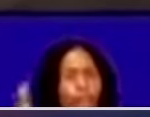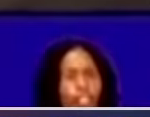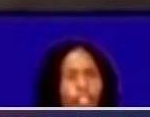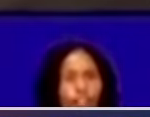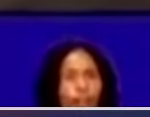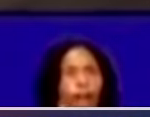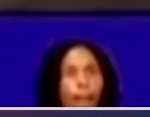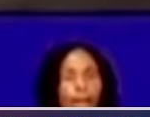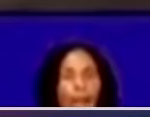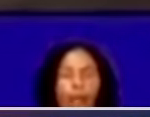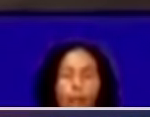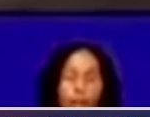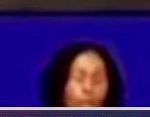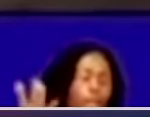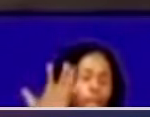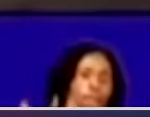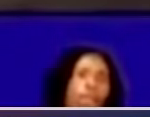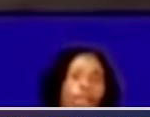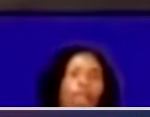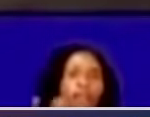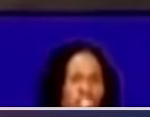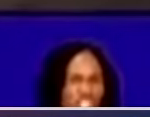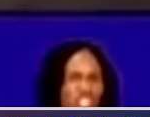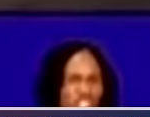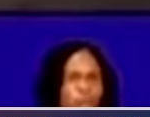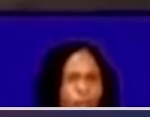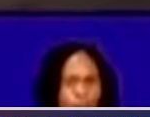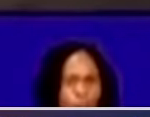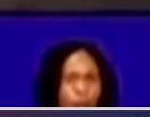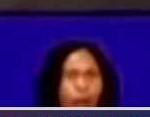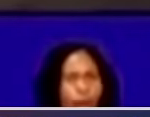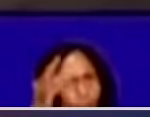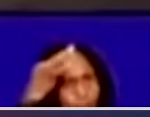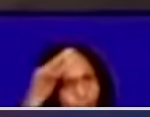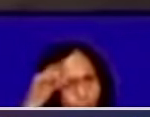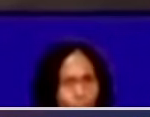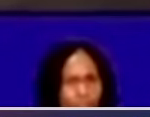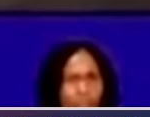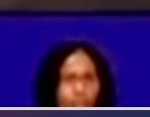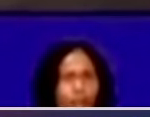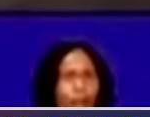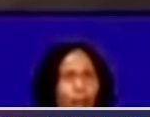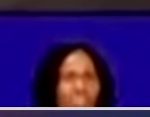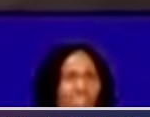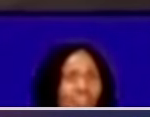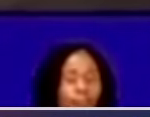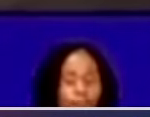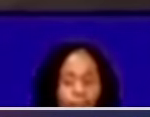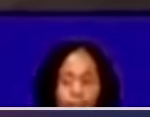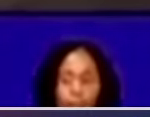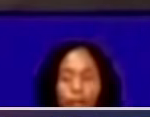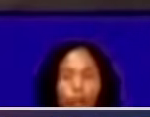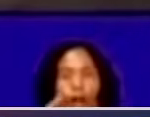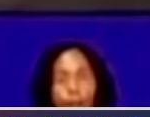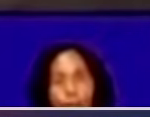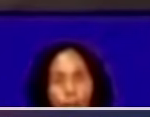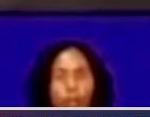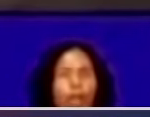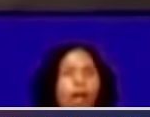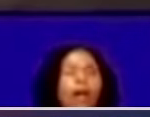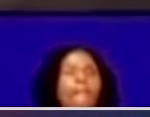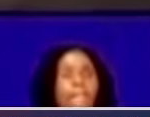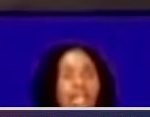have it shot down by the President's own party. You talk about paying government suppliers on